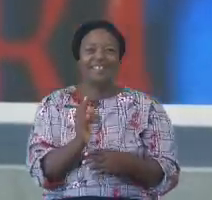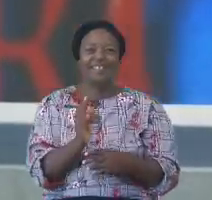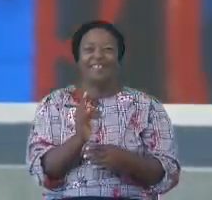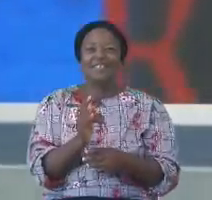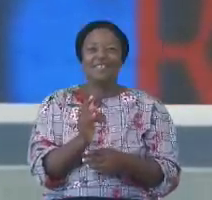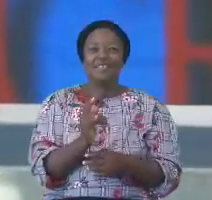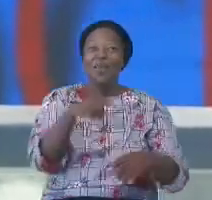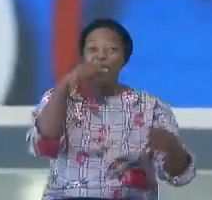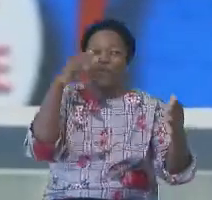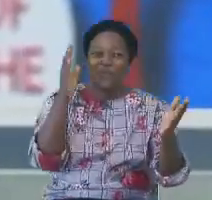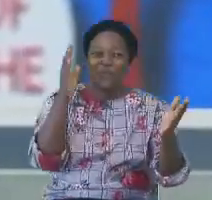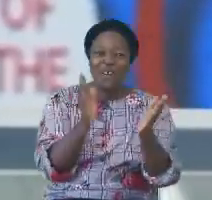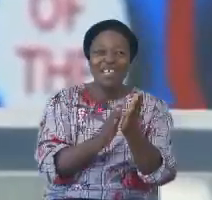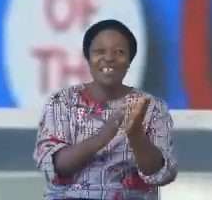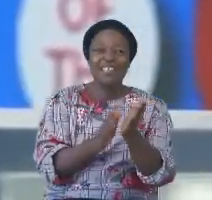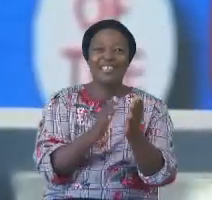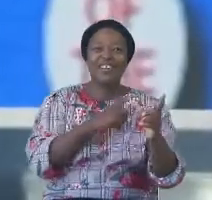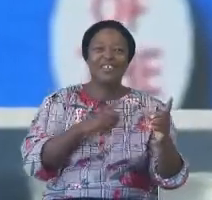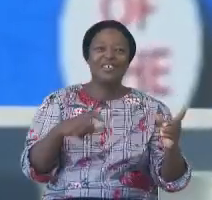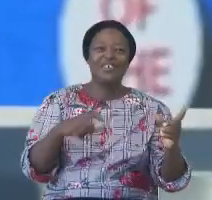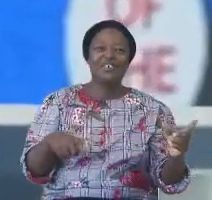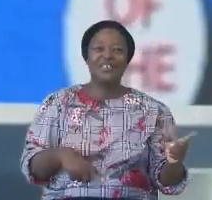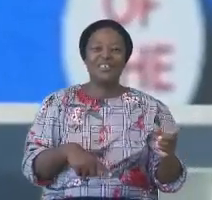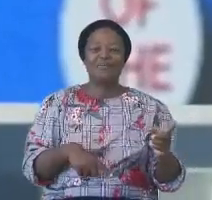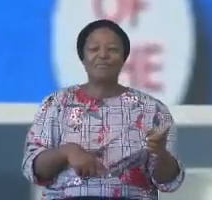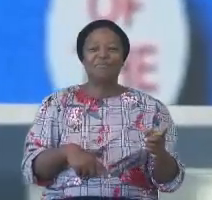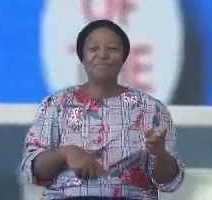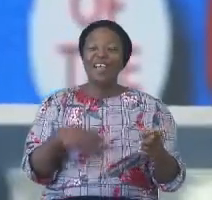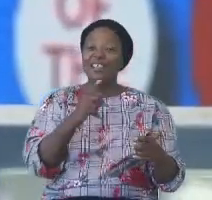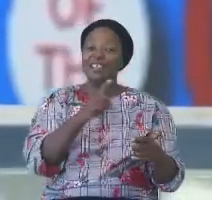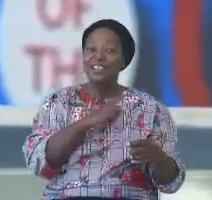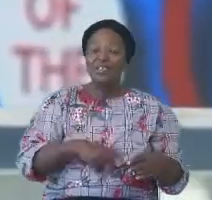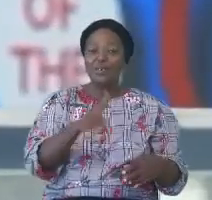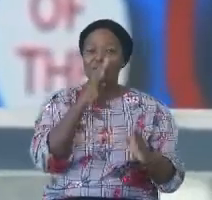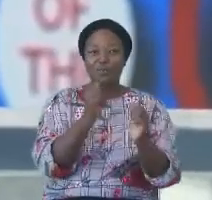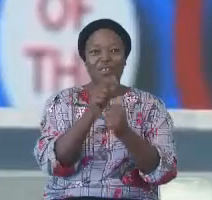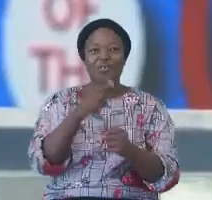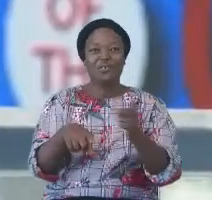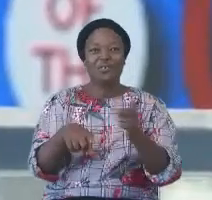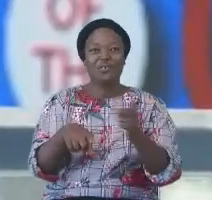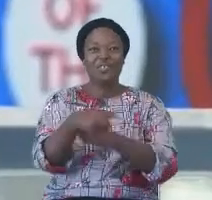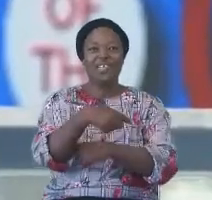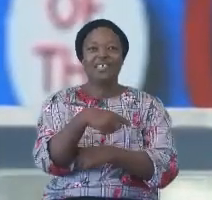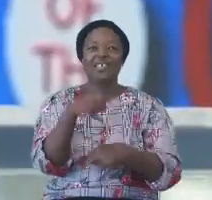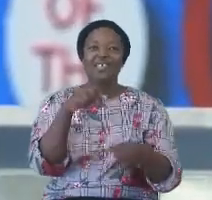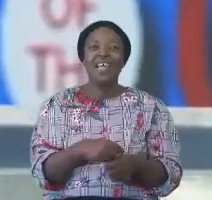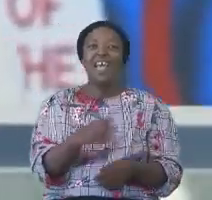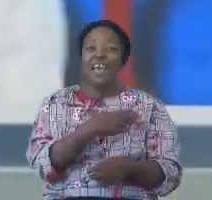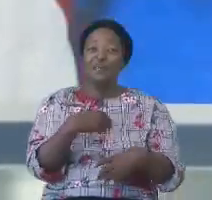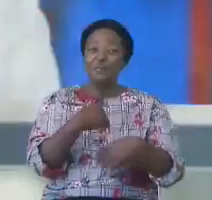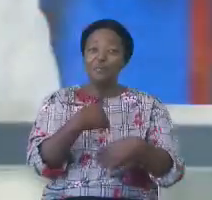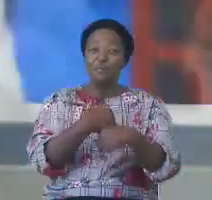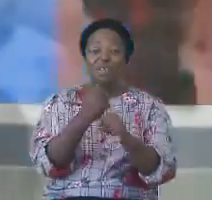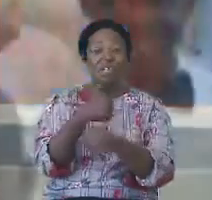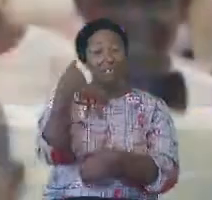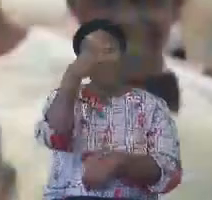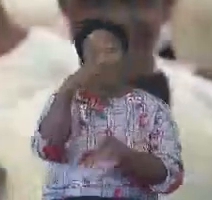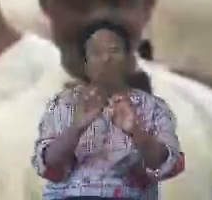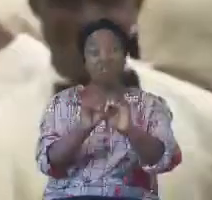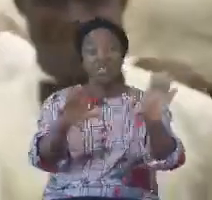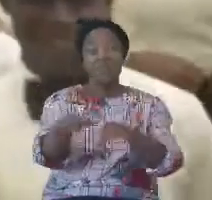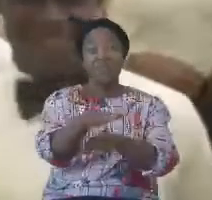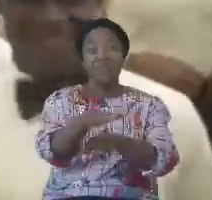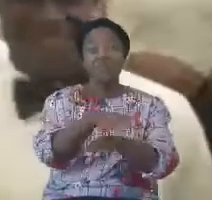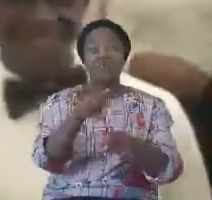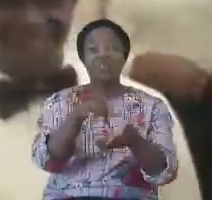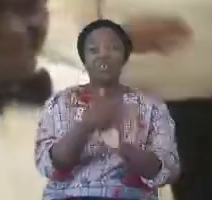and to the trumpeters in particular praise the lord the lord be with